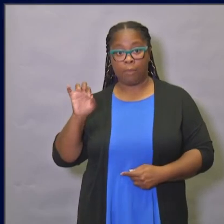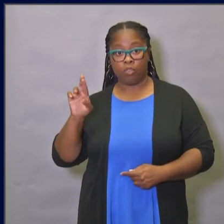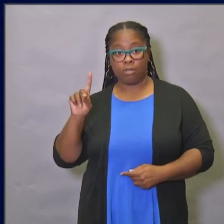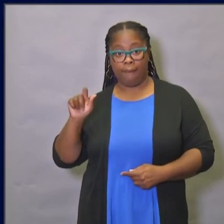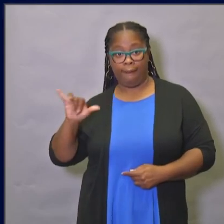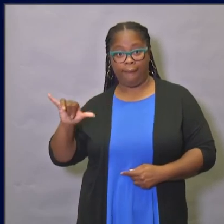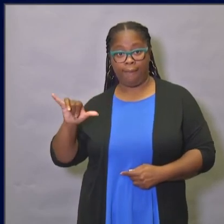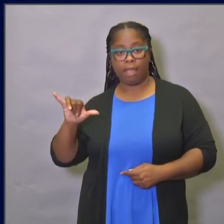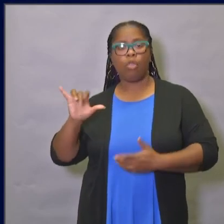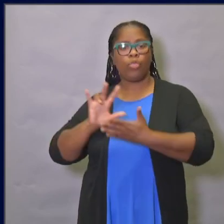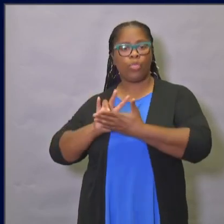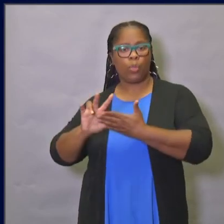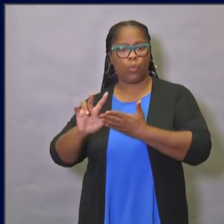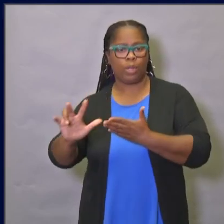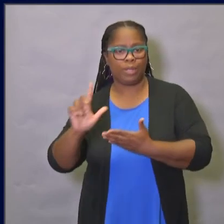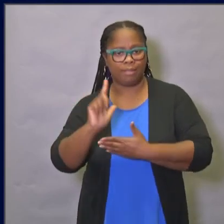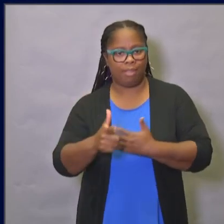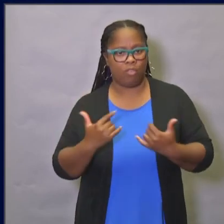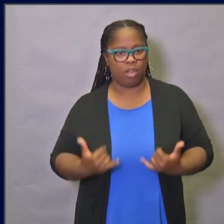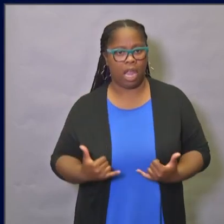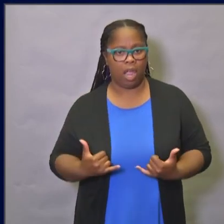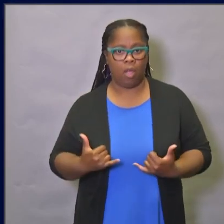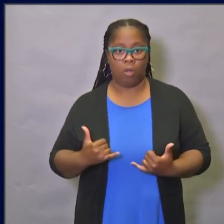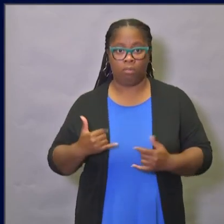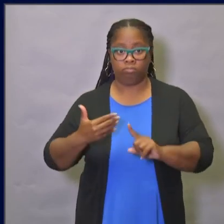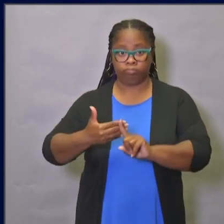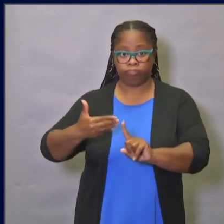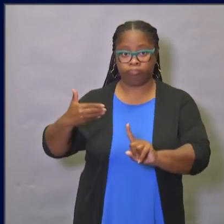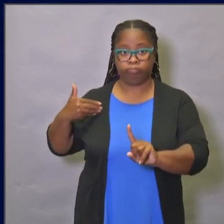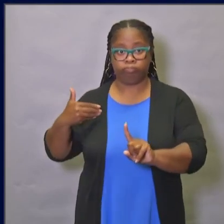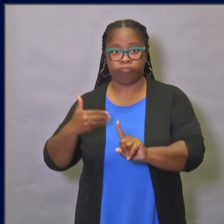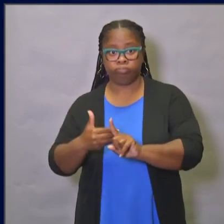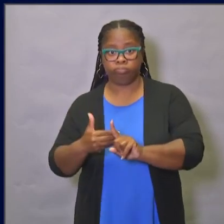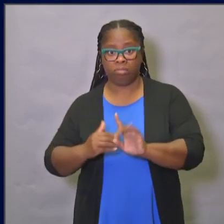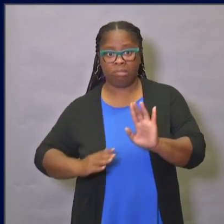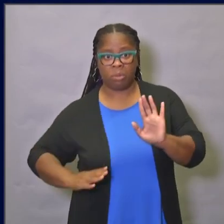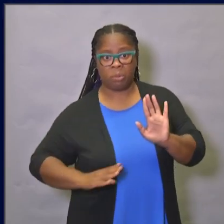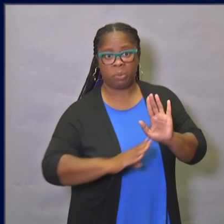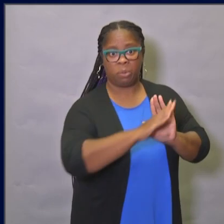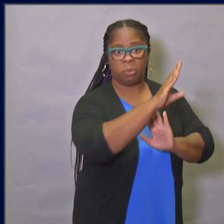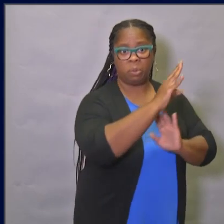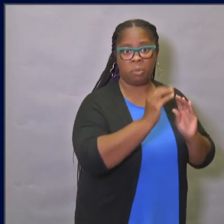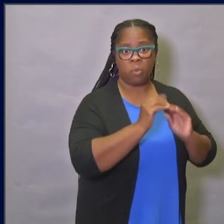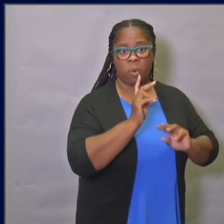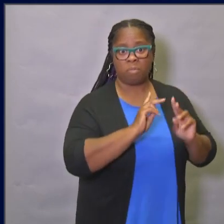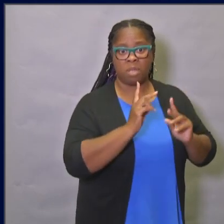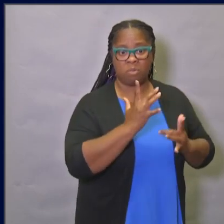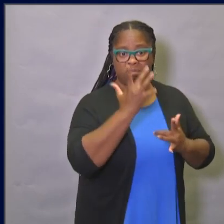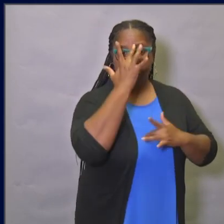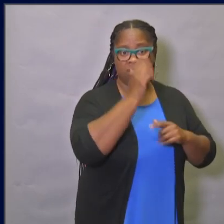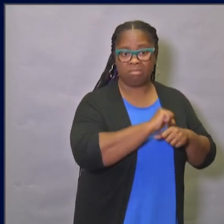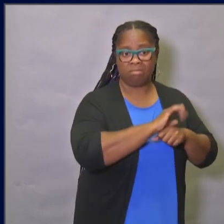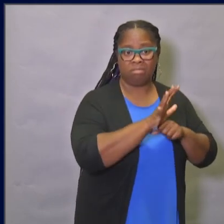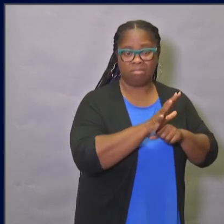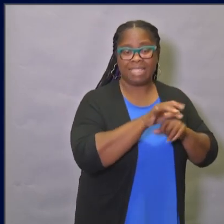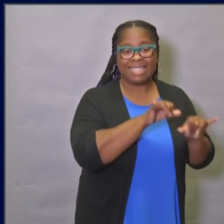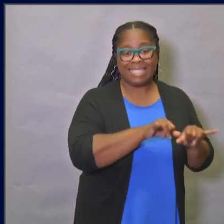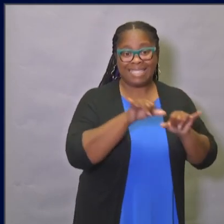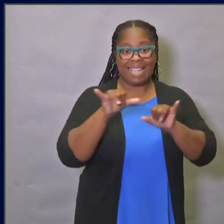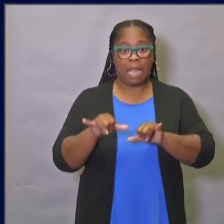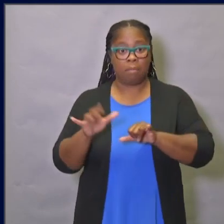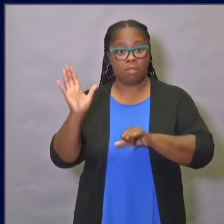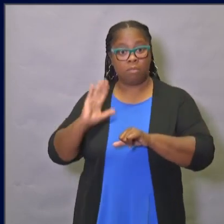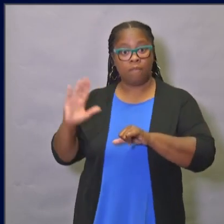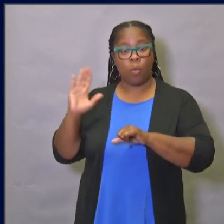holiday, and we have not experienced a surge in cases similar to the increases we saw a few weeks ago after both